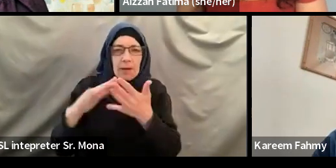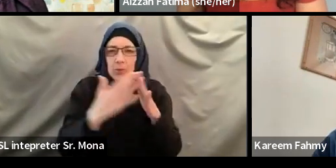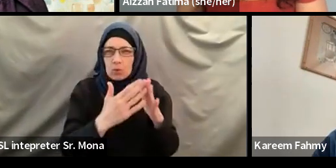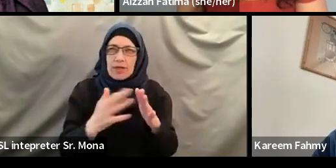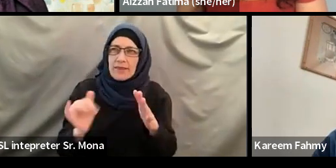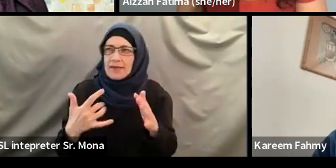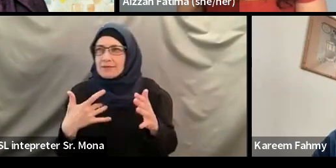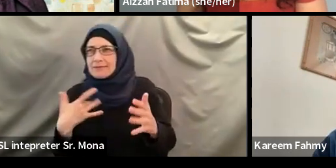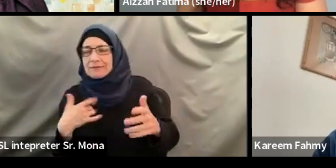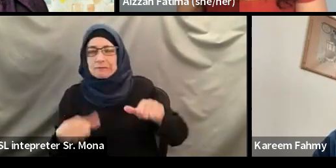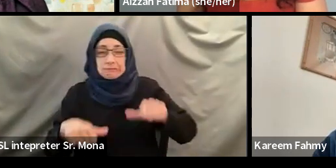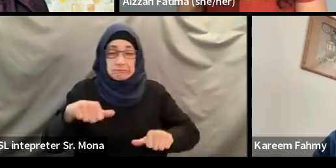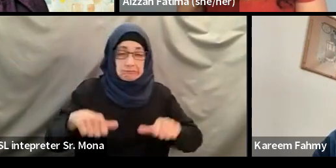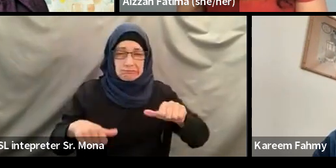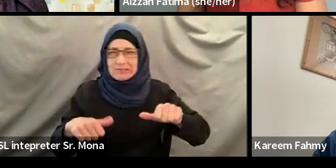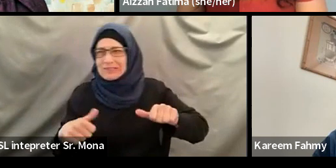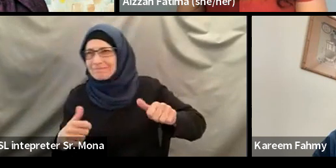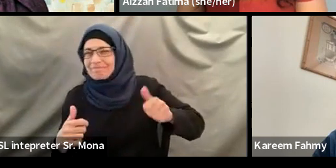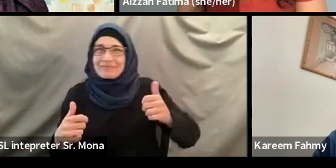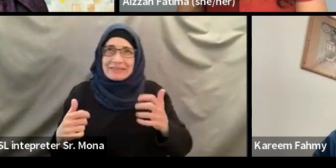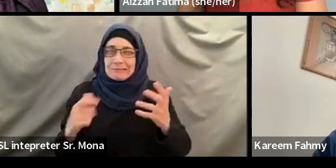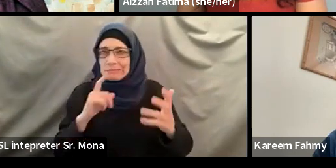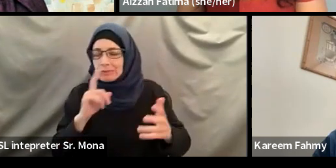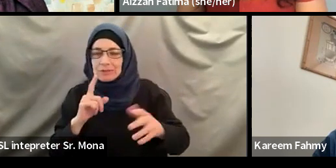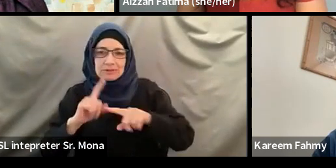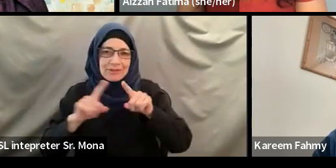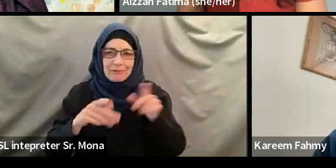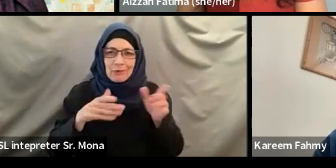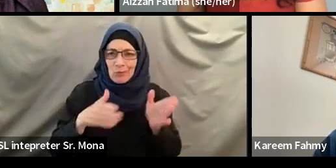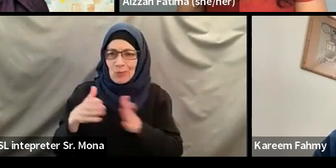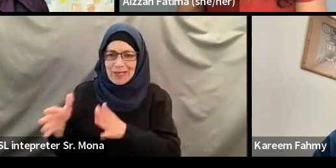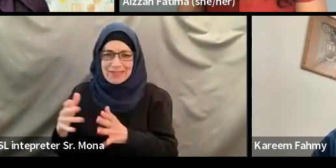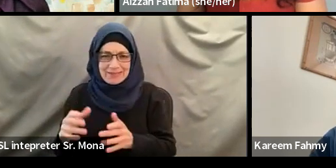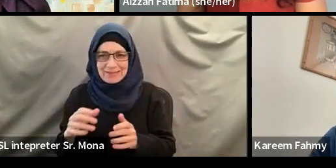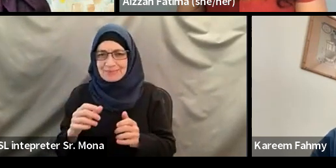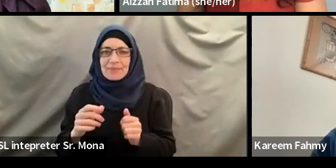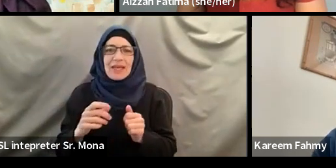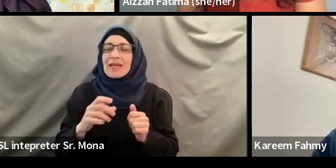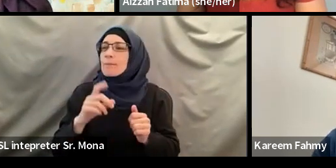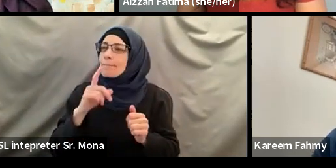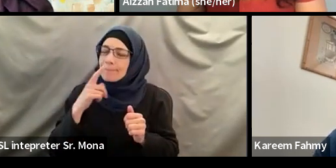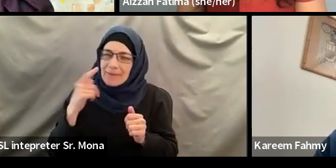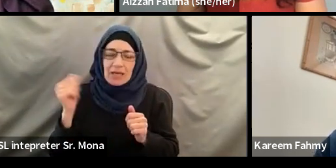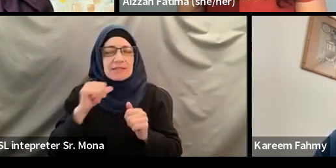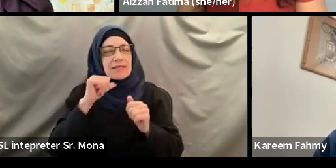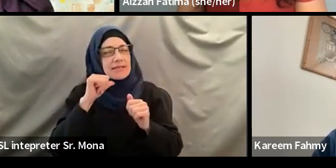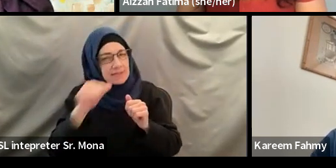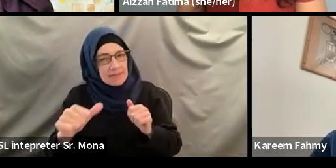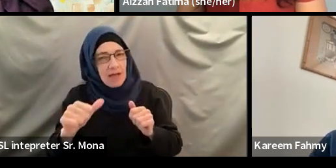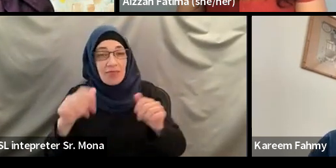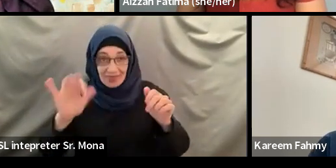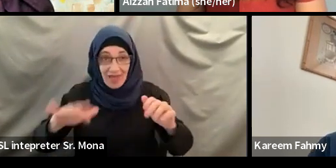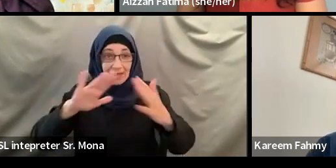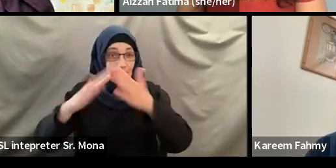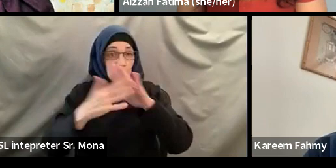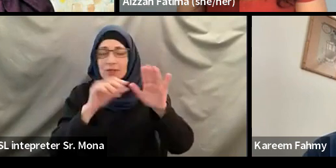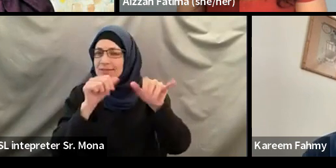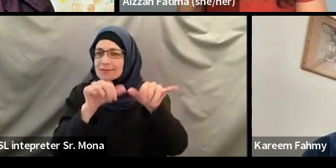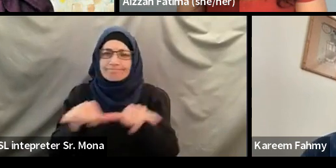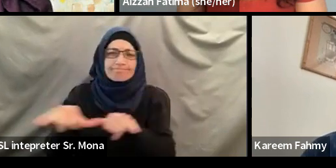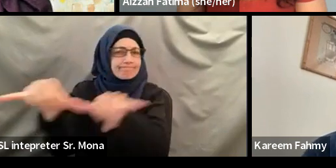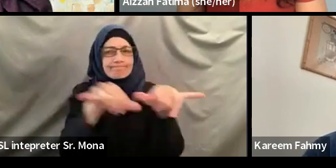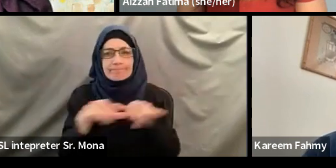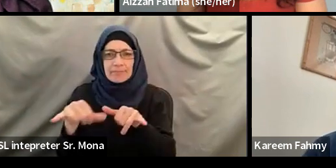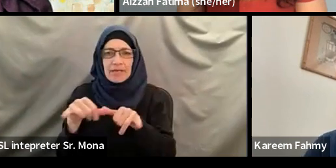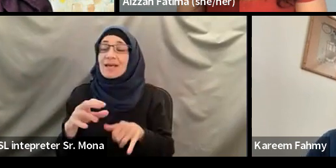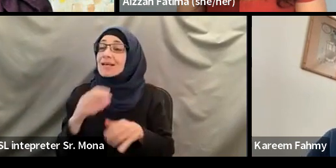many levels. One, because it's just not a homogeneous community. And I don't think the solution is